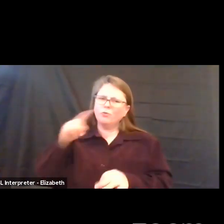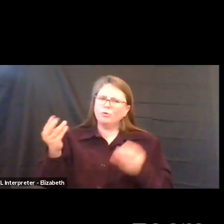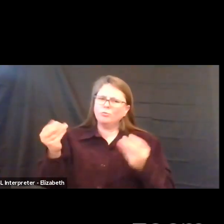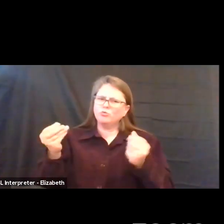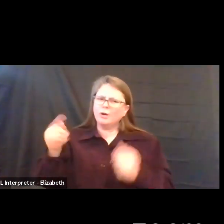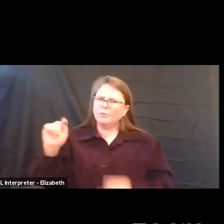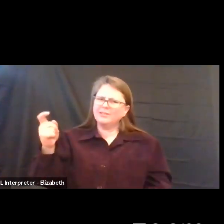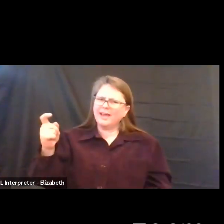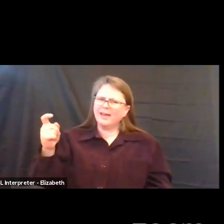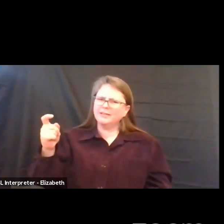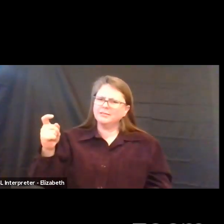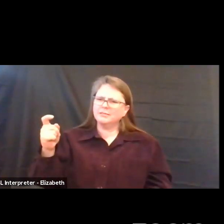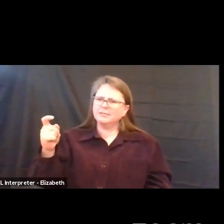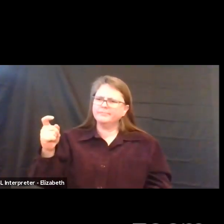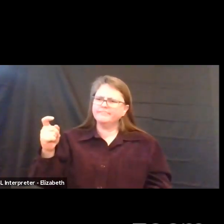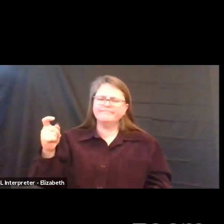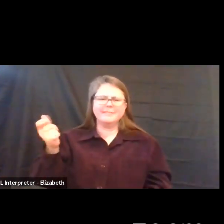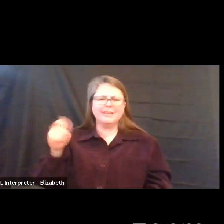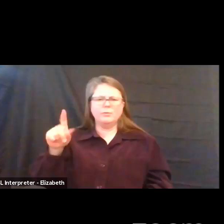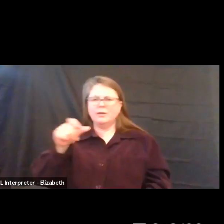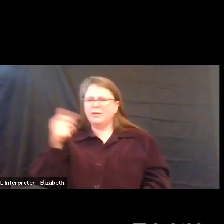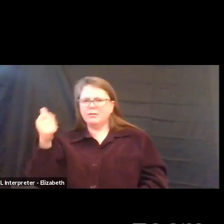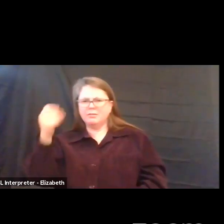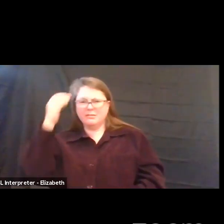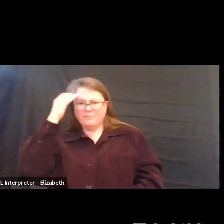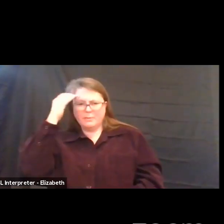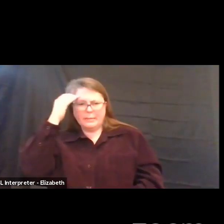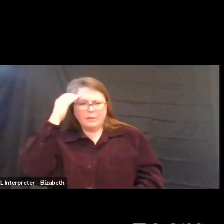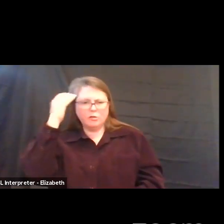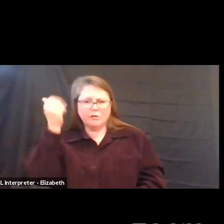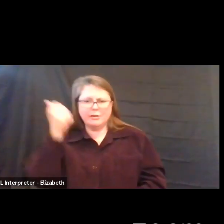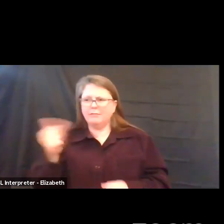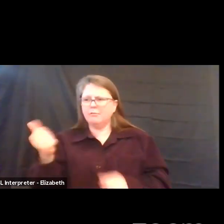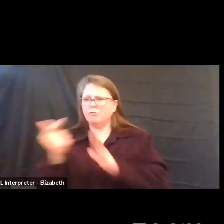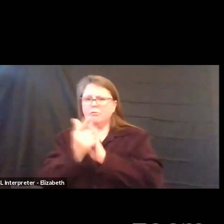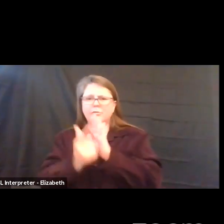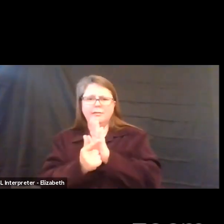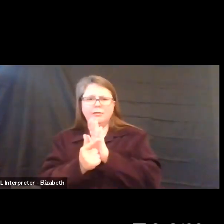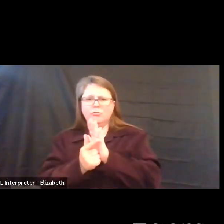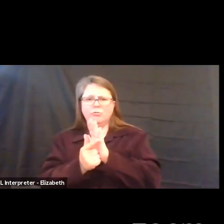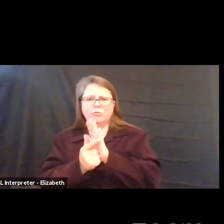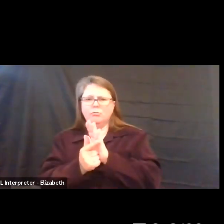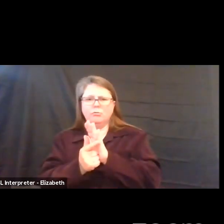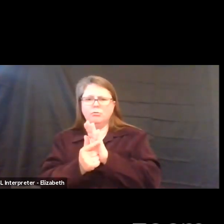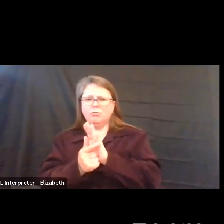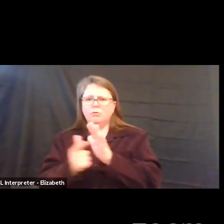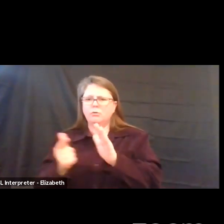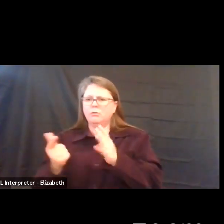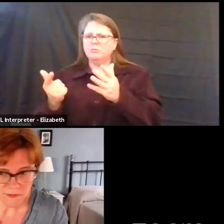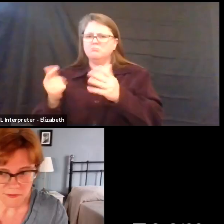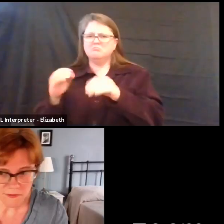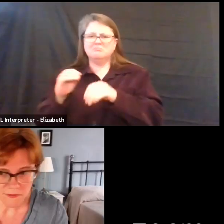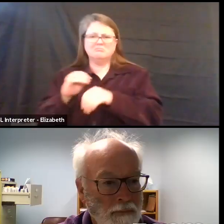of the legal counsel on the phone? Anybody know what that is or have any advice here?